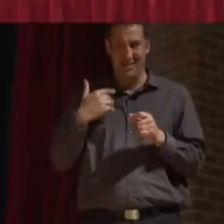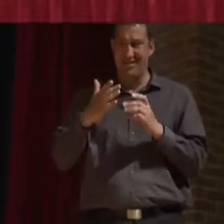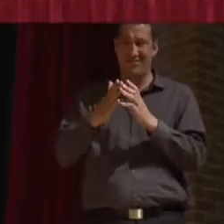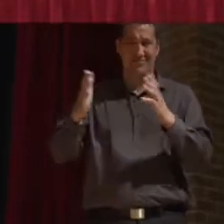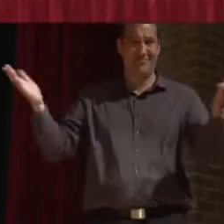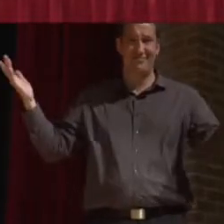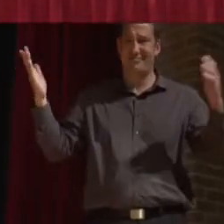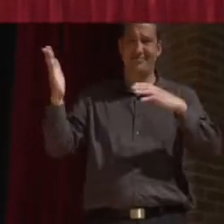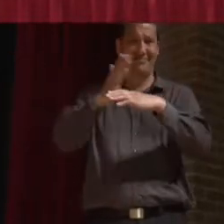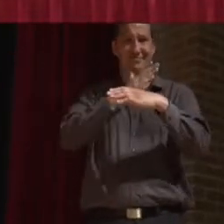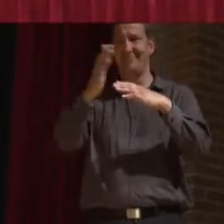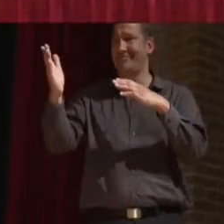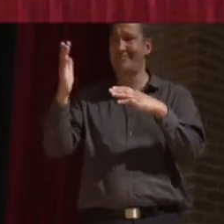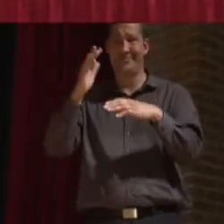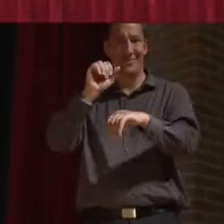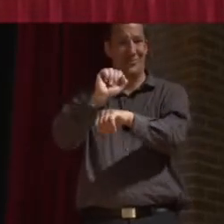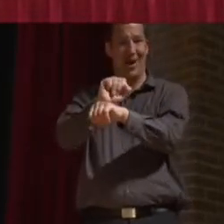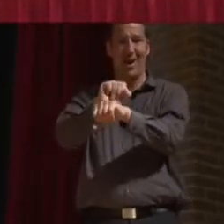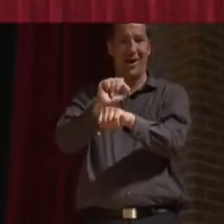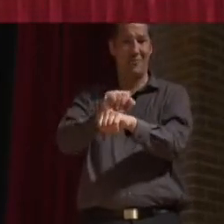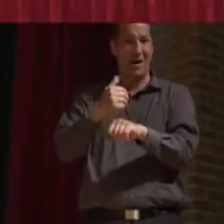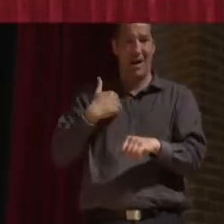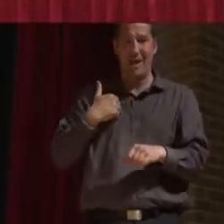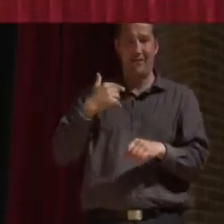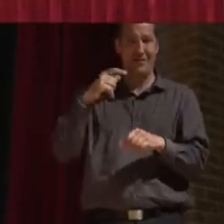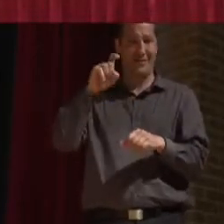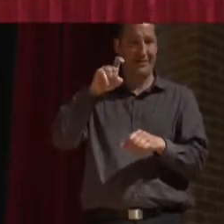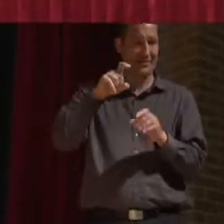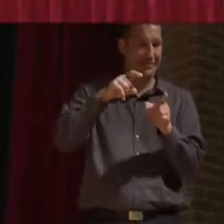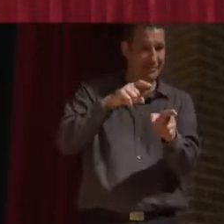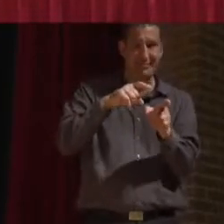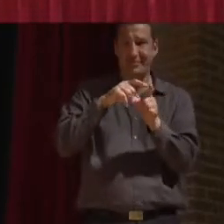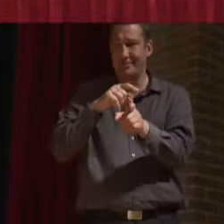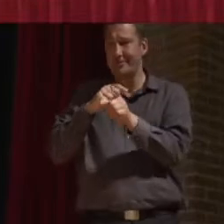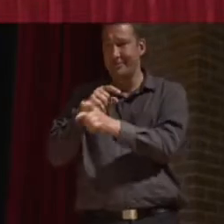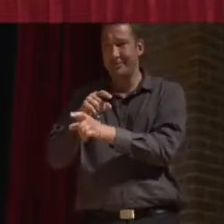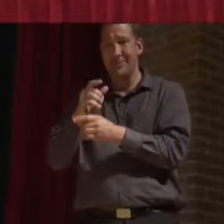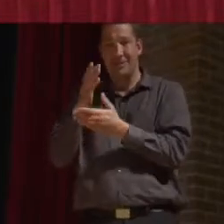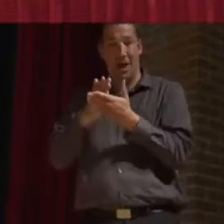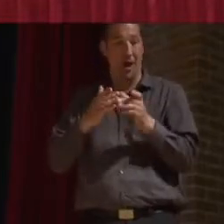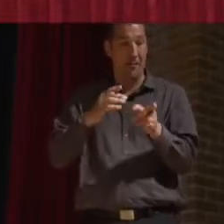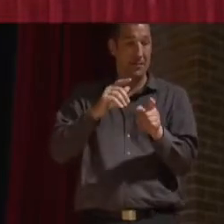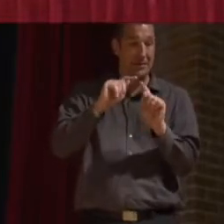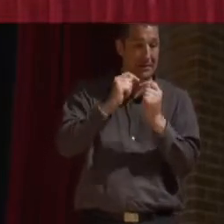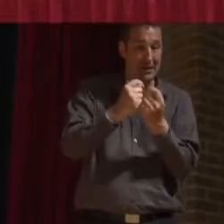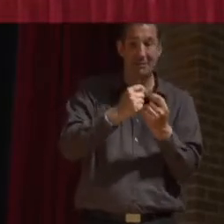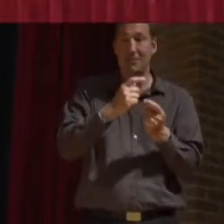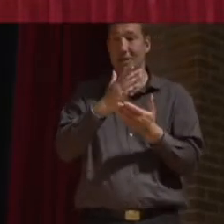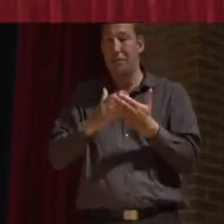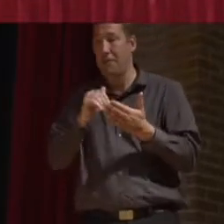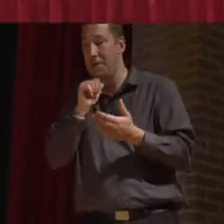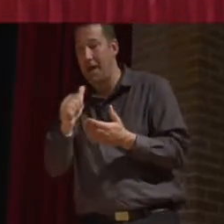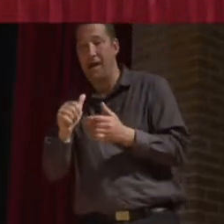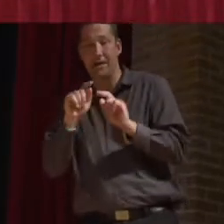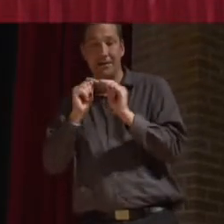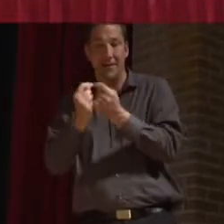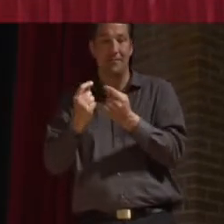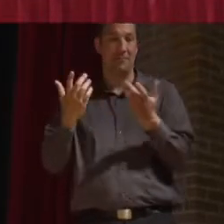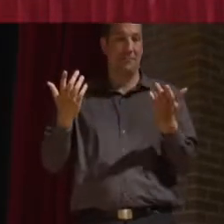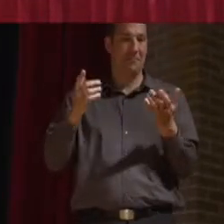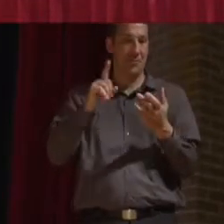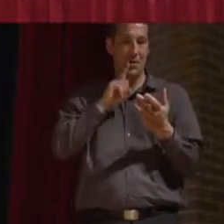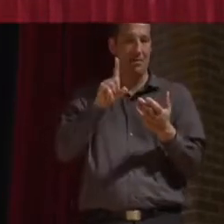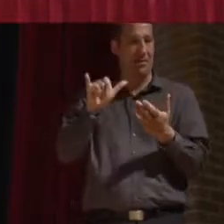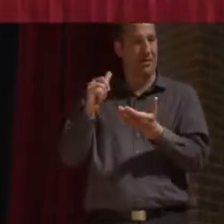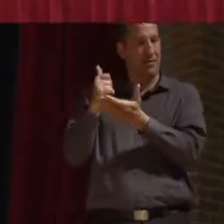spectrum of jobs that are out there, the jobs that are needed. And some of them are very team-based and some of them are not. But I guess it's